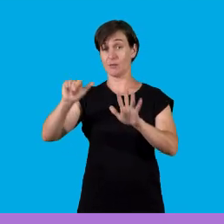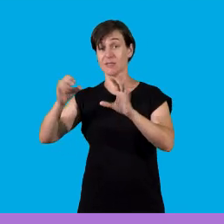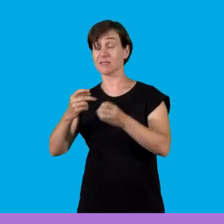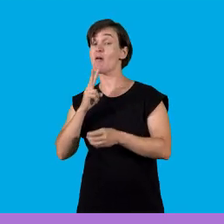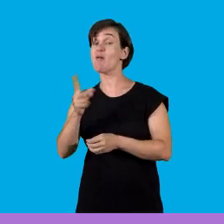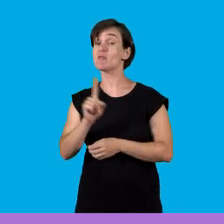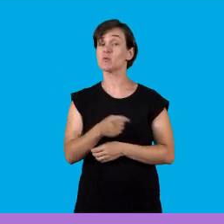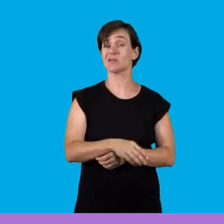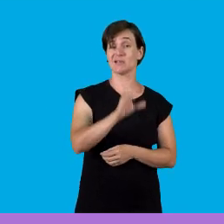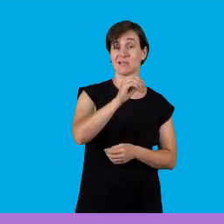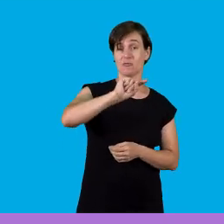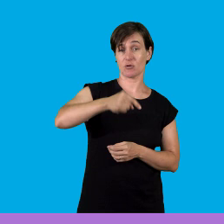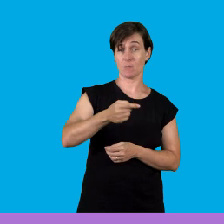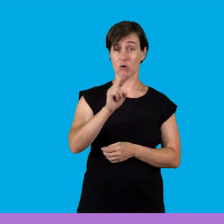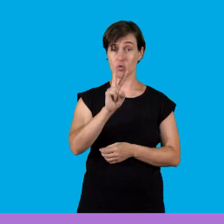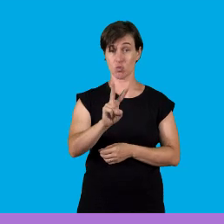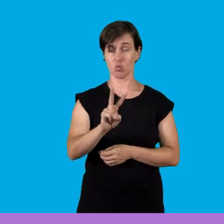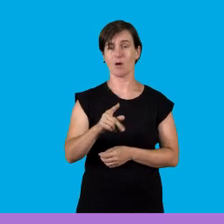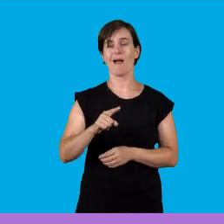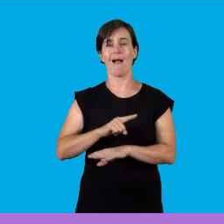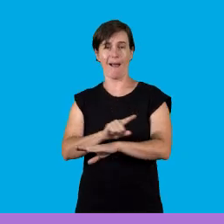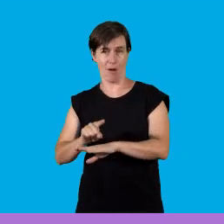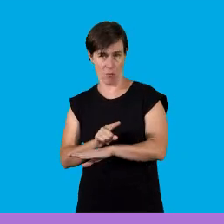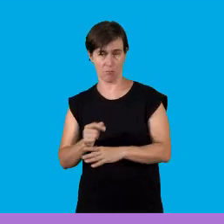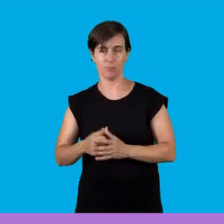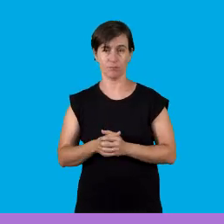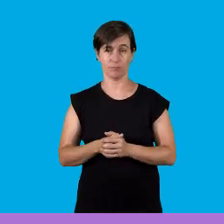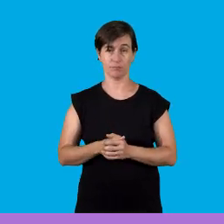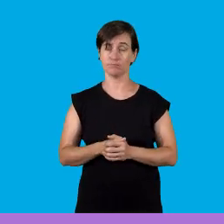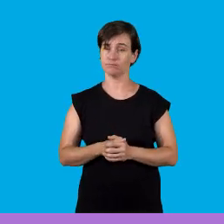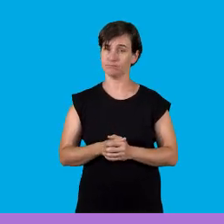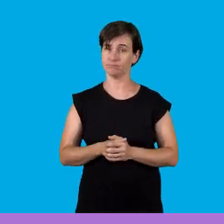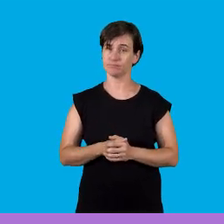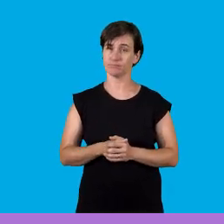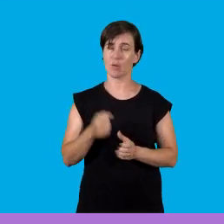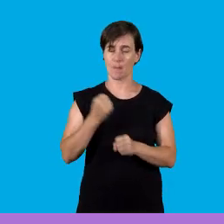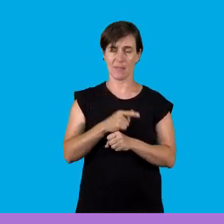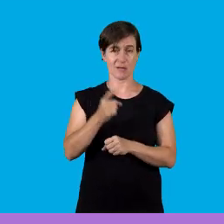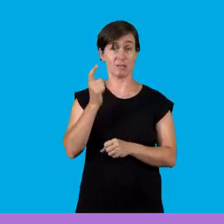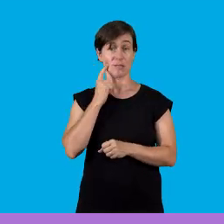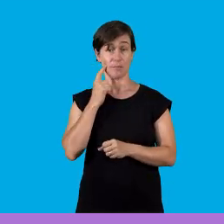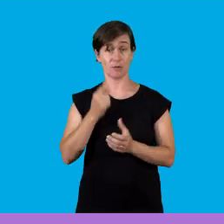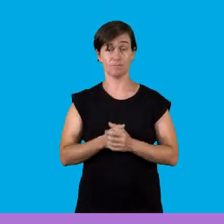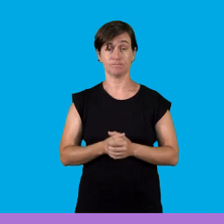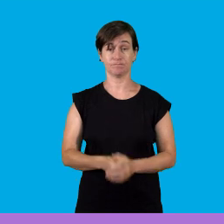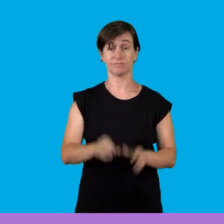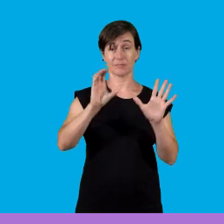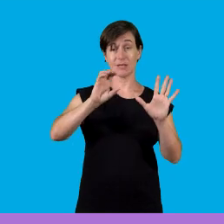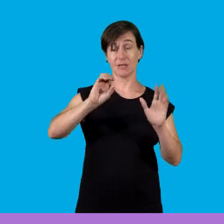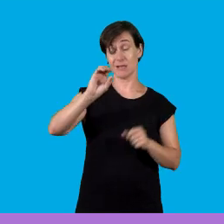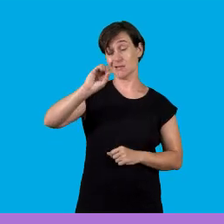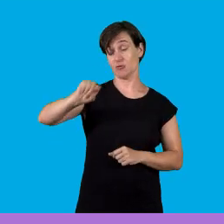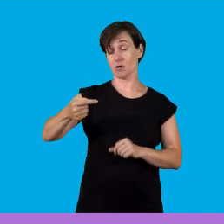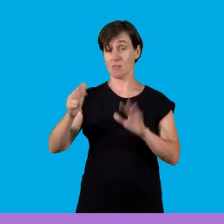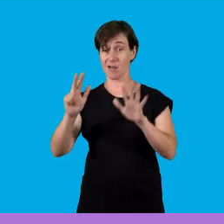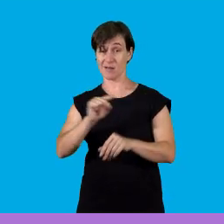by 60, and that will give us 0.2, and now that's hours. Right? Are we clear? So let's simplify this.